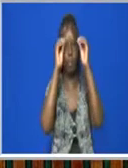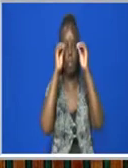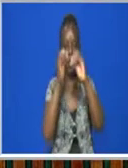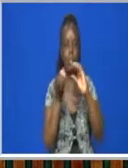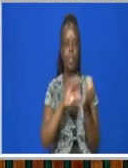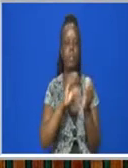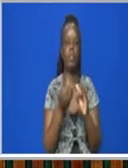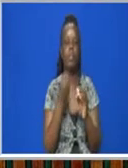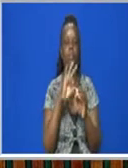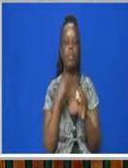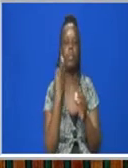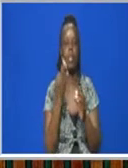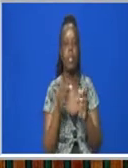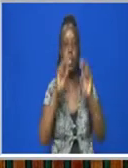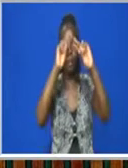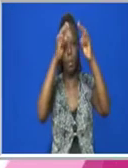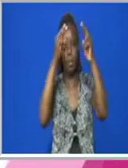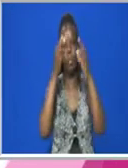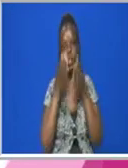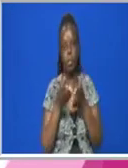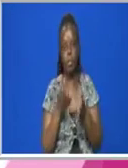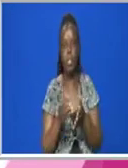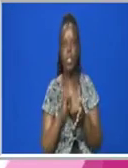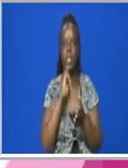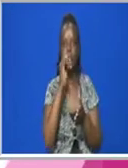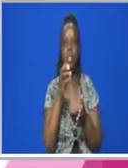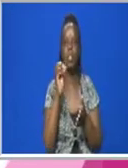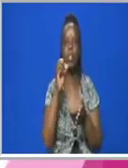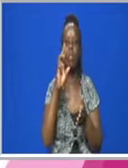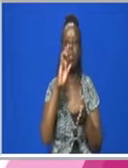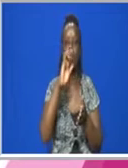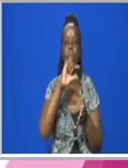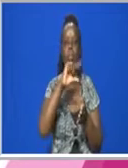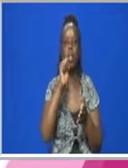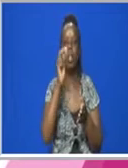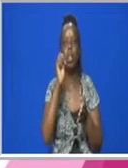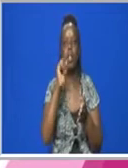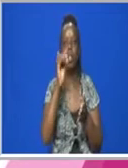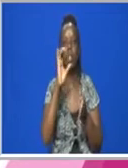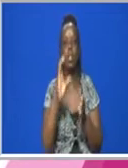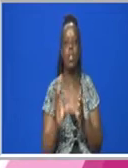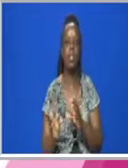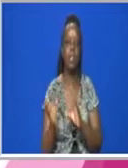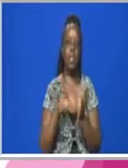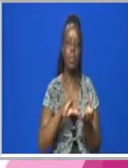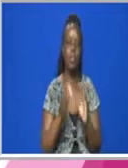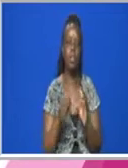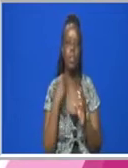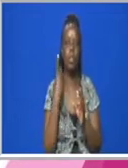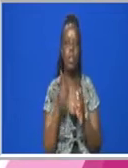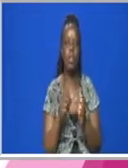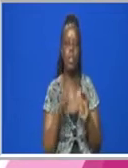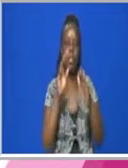3. Our topic is organic chemistry 1, and the subtopic of today